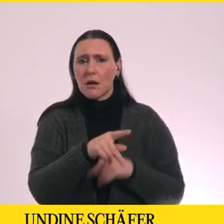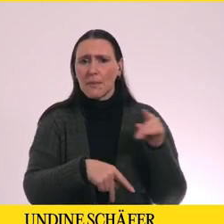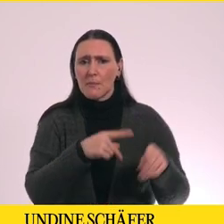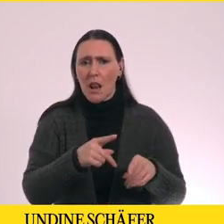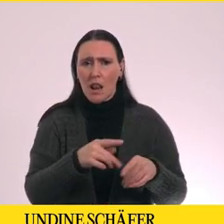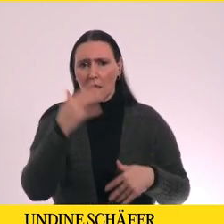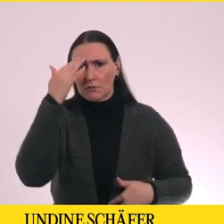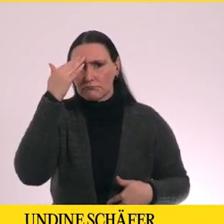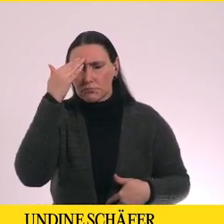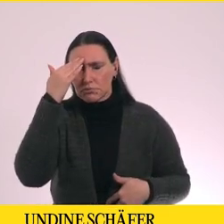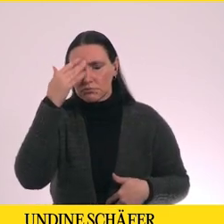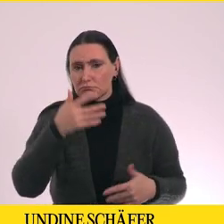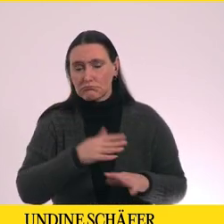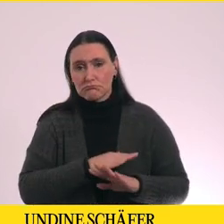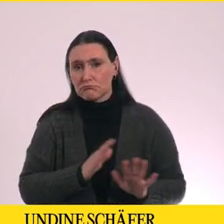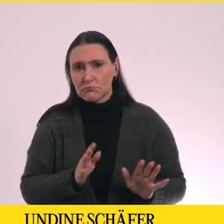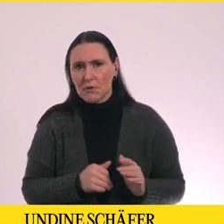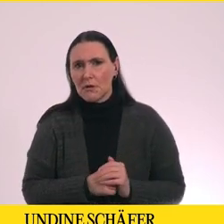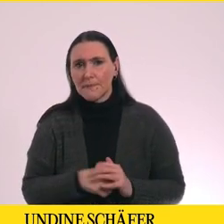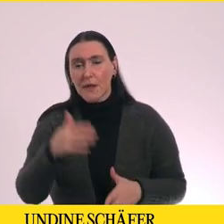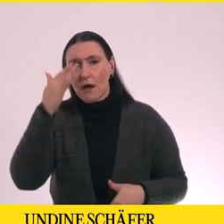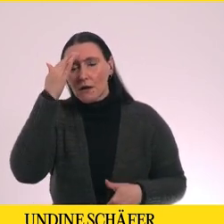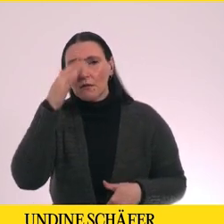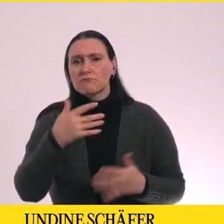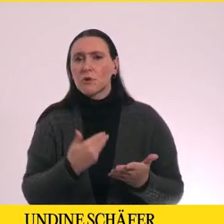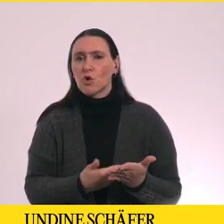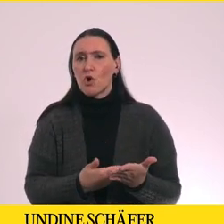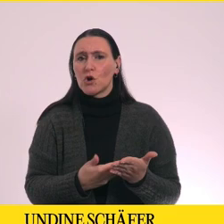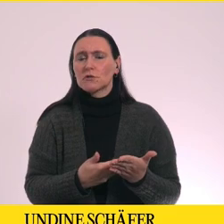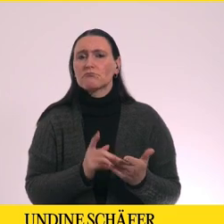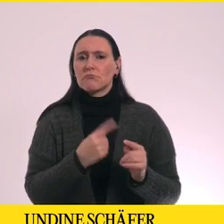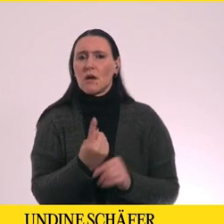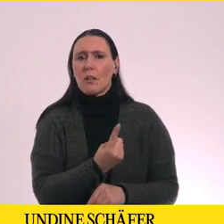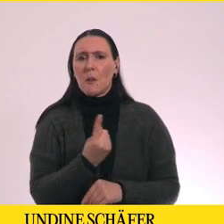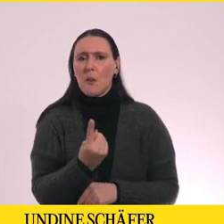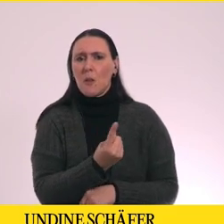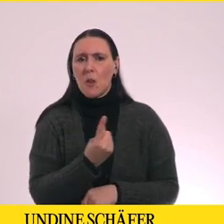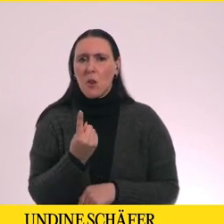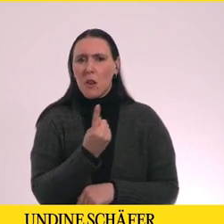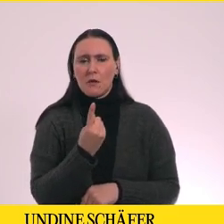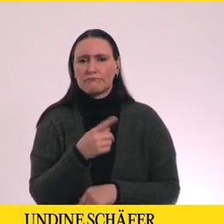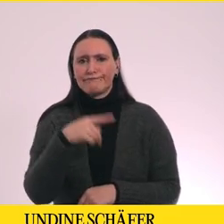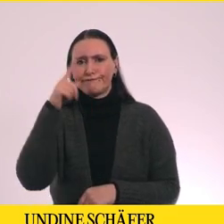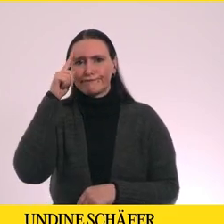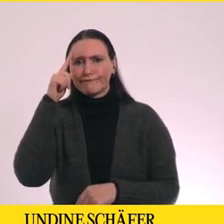being being isolated. And so they most of them, they have